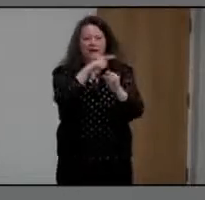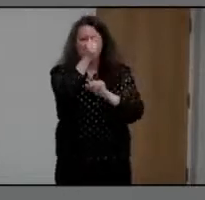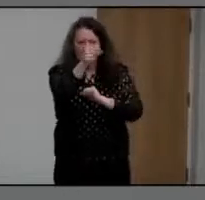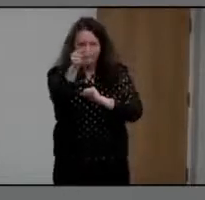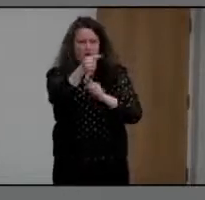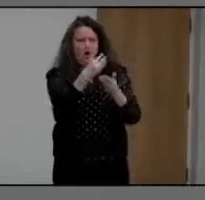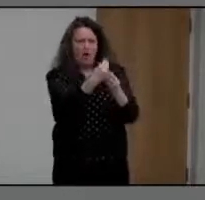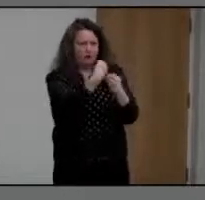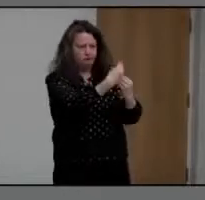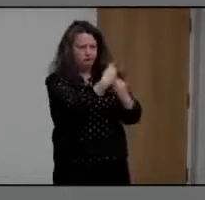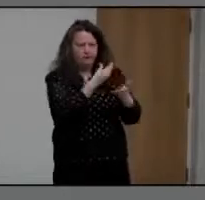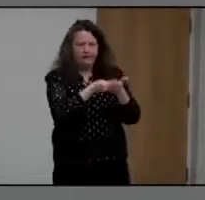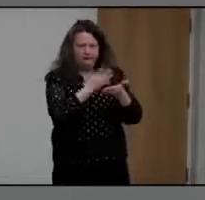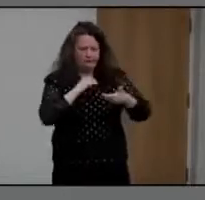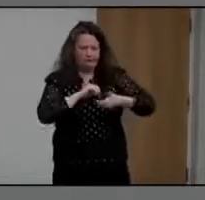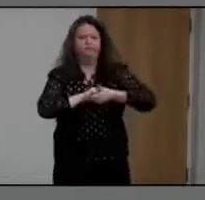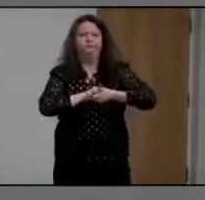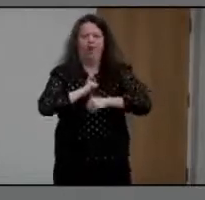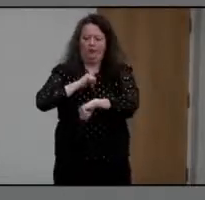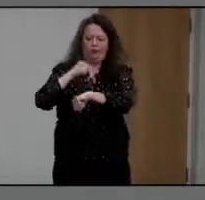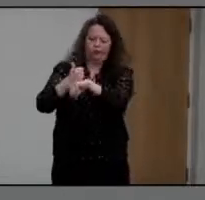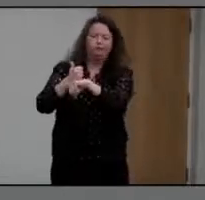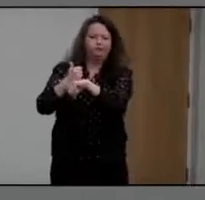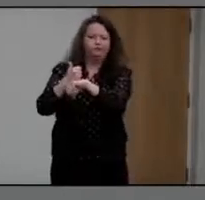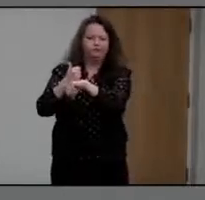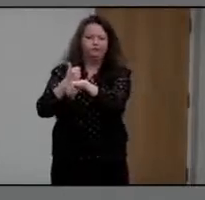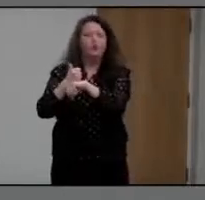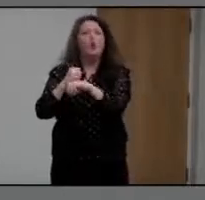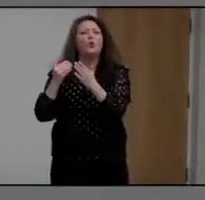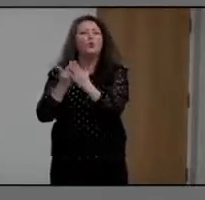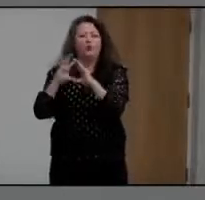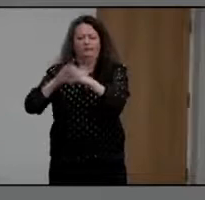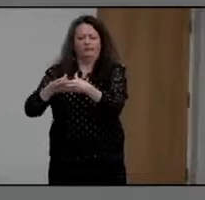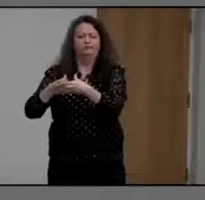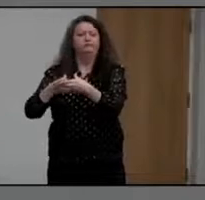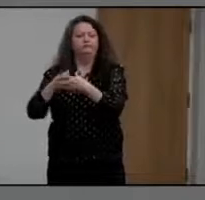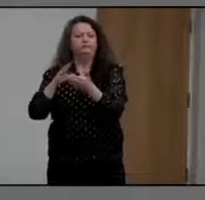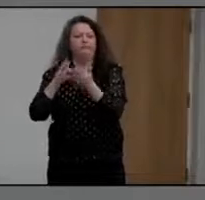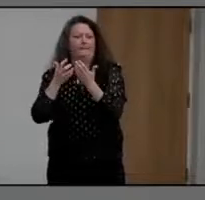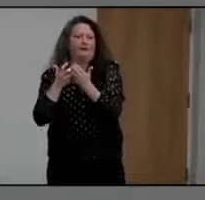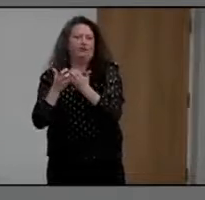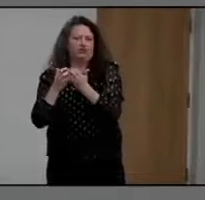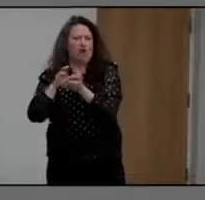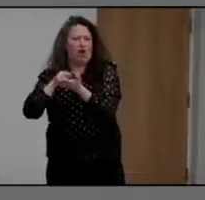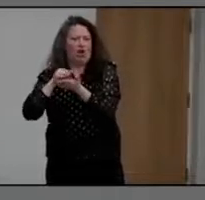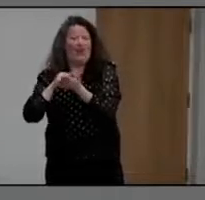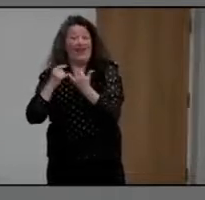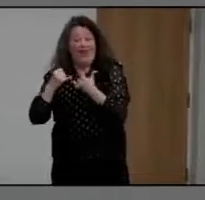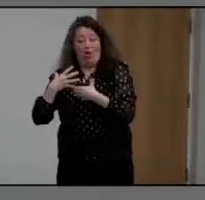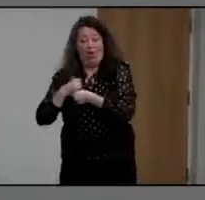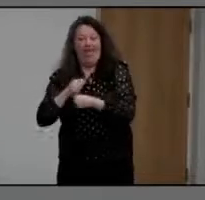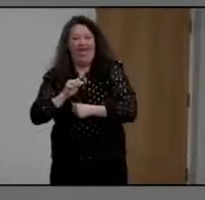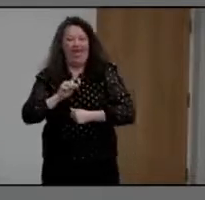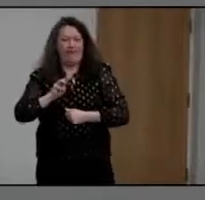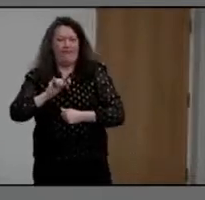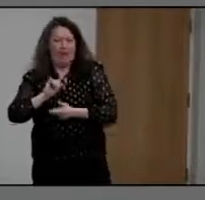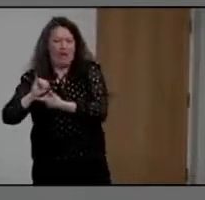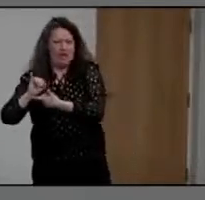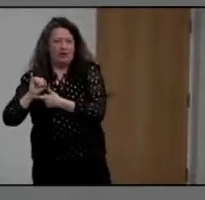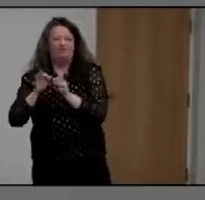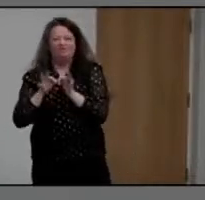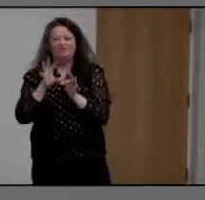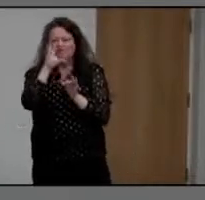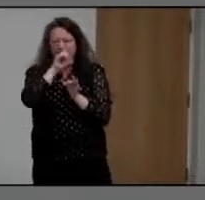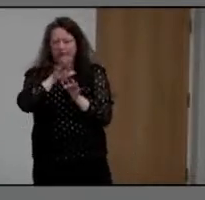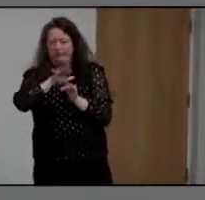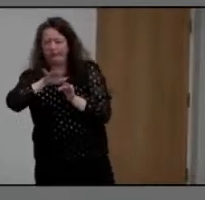Machine Learning, now known as the Alberta Machine Intelligence Institute, or AMI, which is much simpler, to build